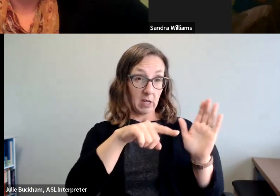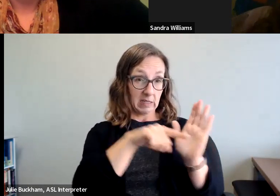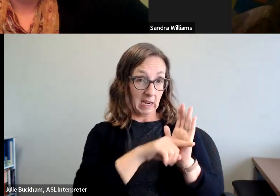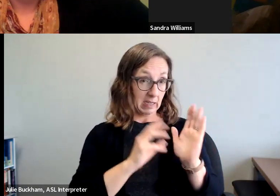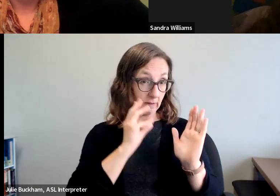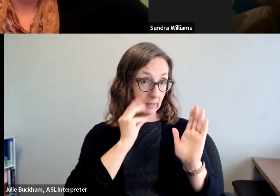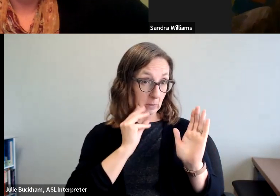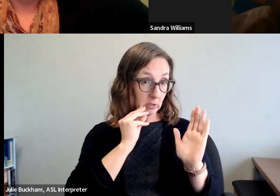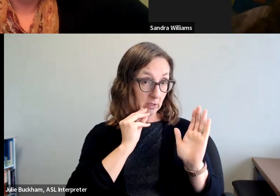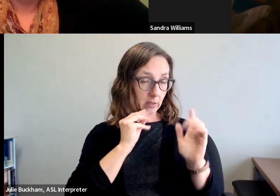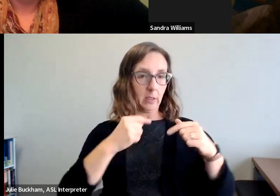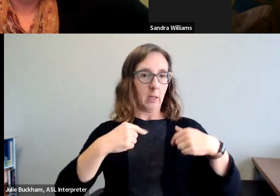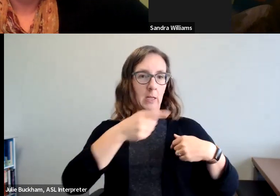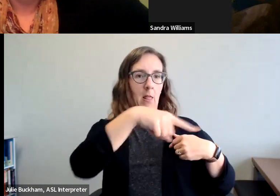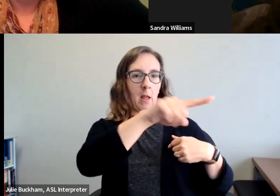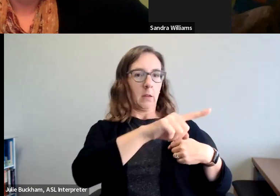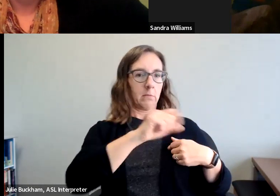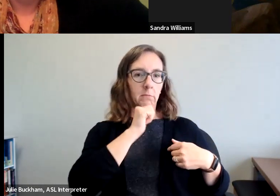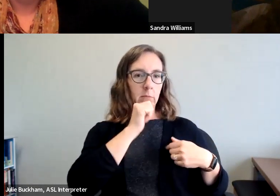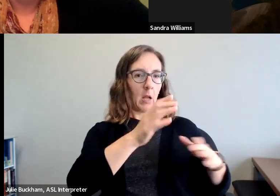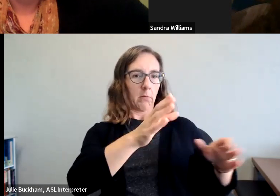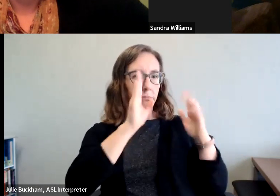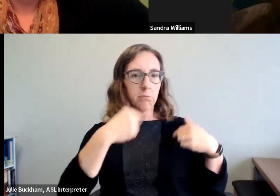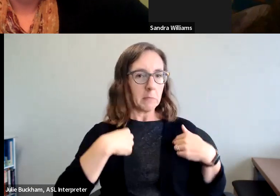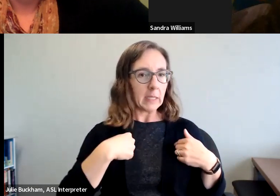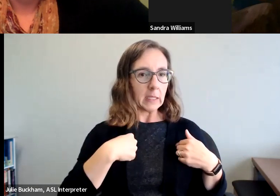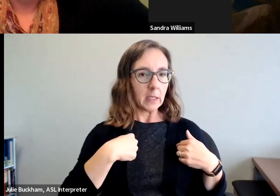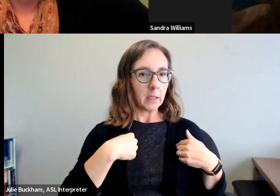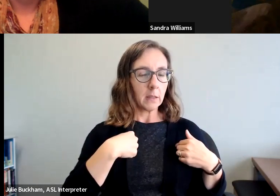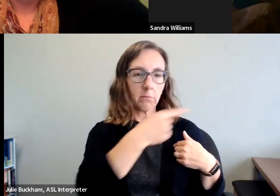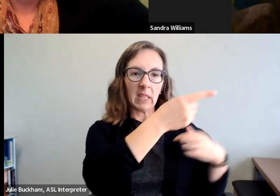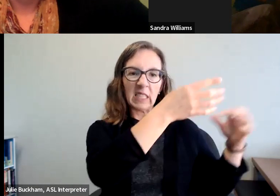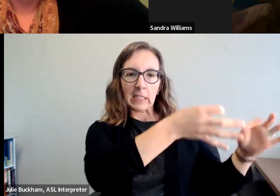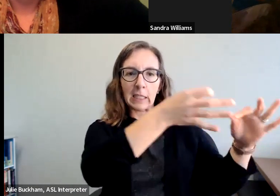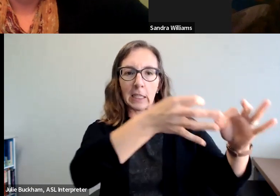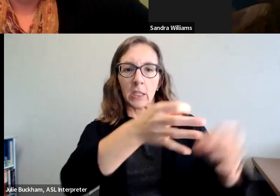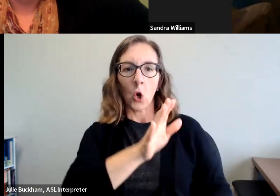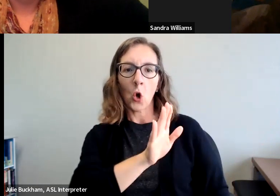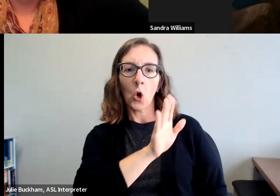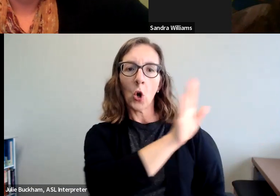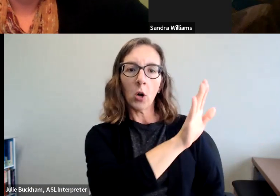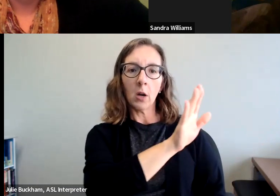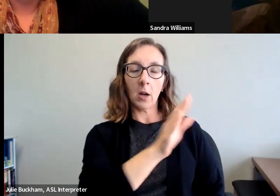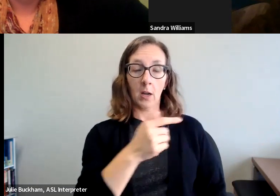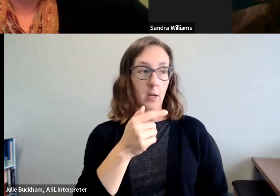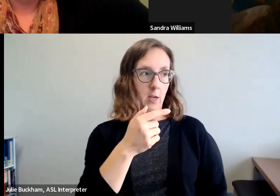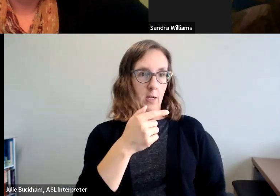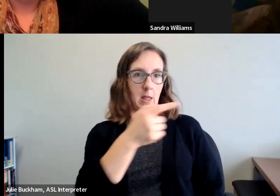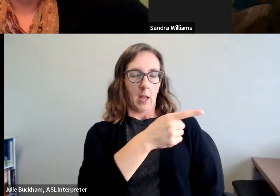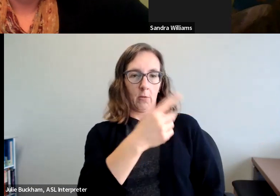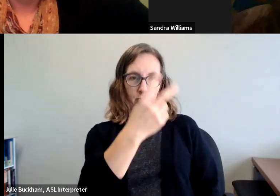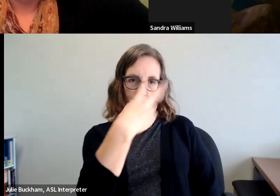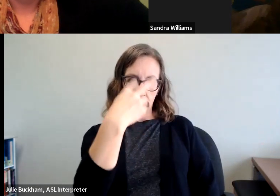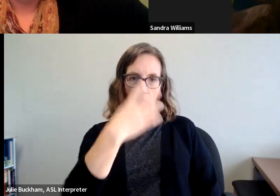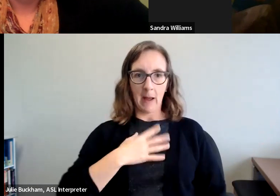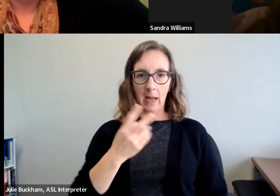was not listened to. Decisions were made solely on the basis of my blindness. This has to do